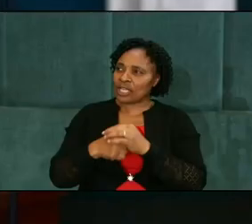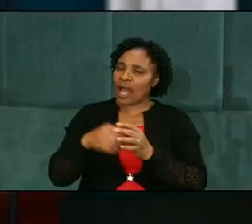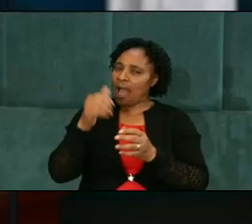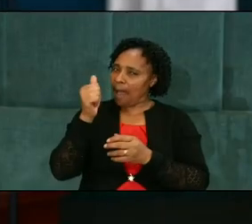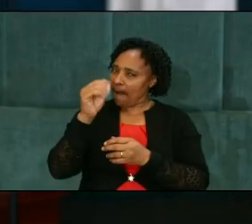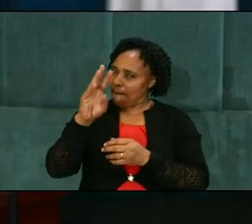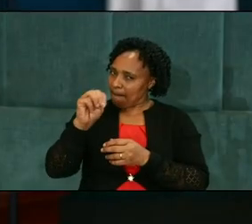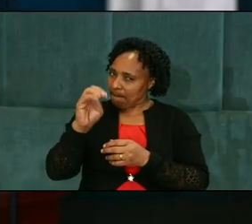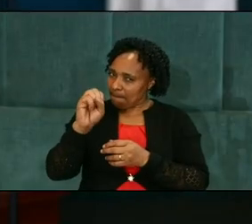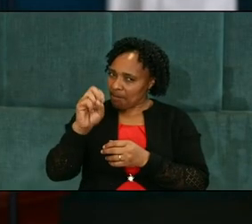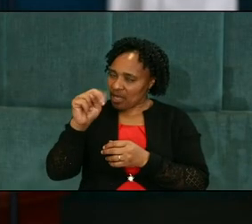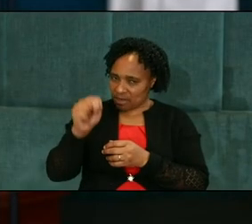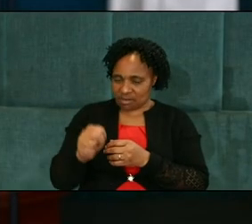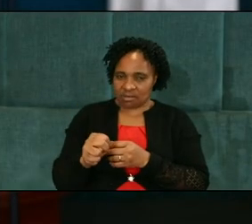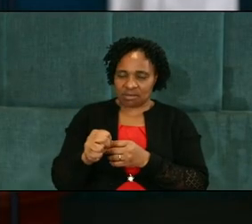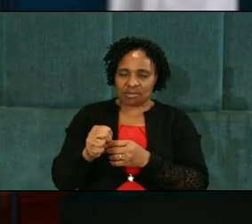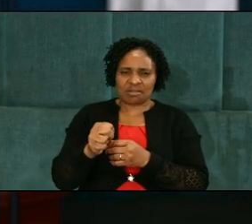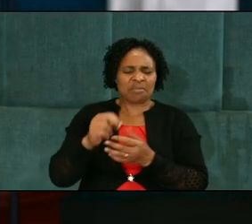mean?